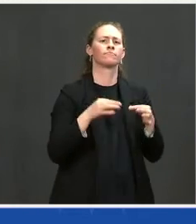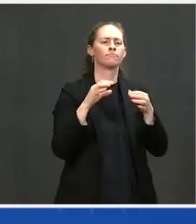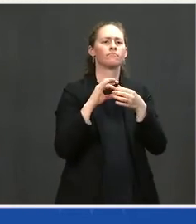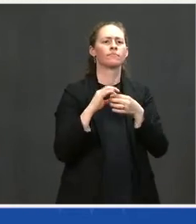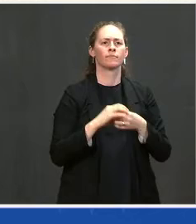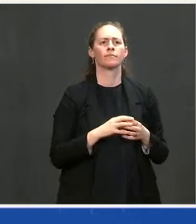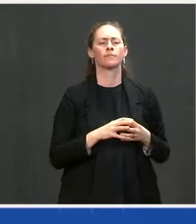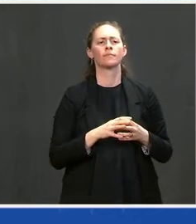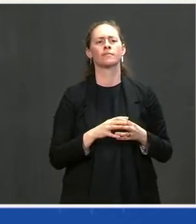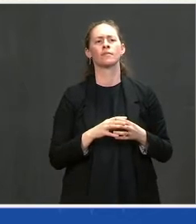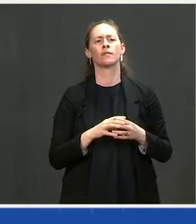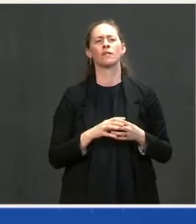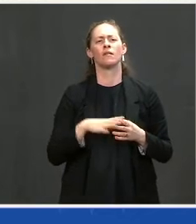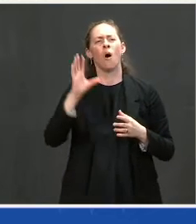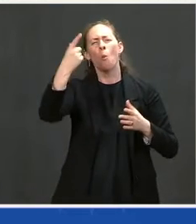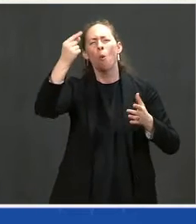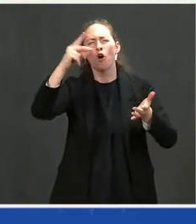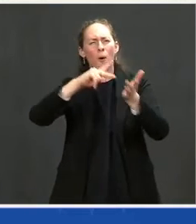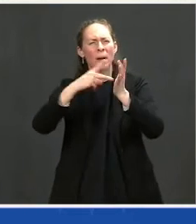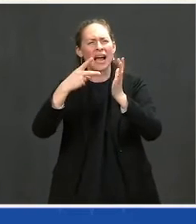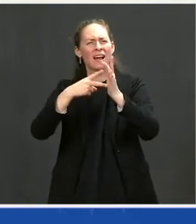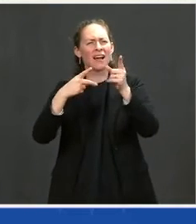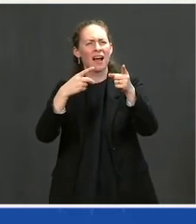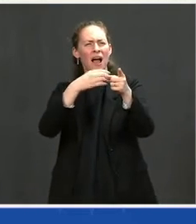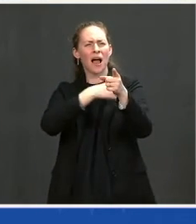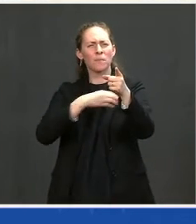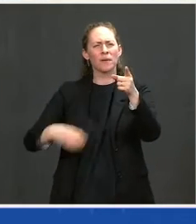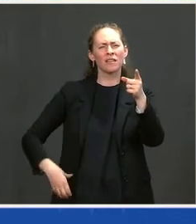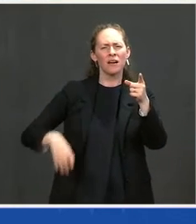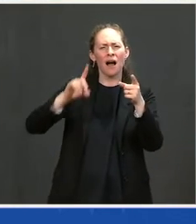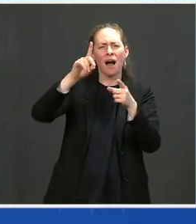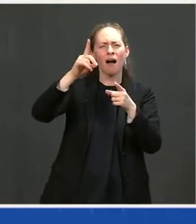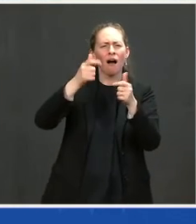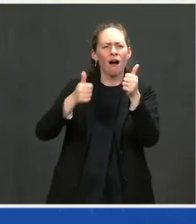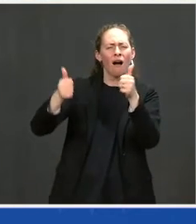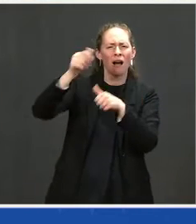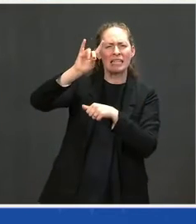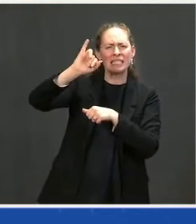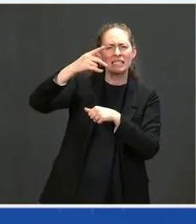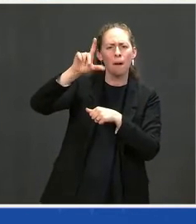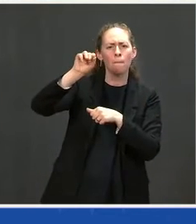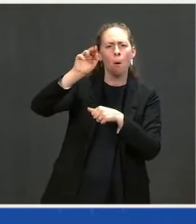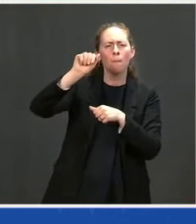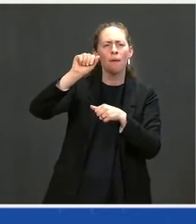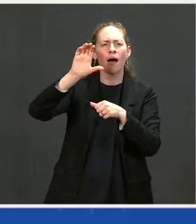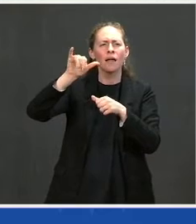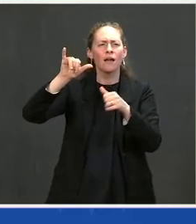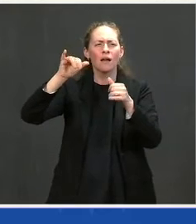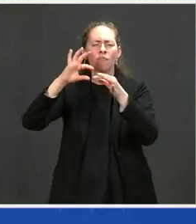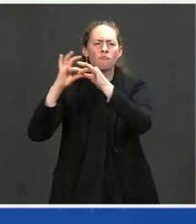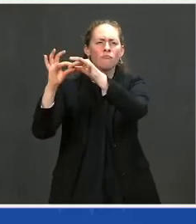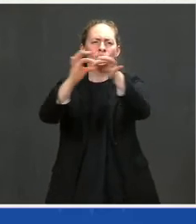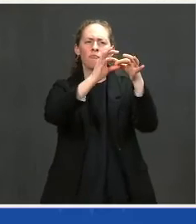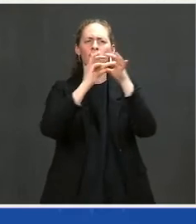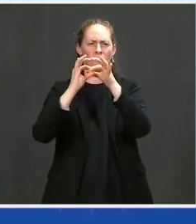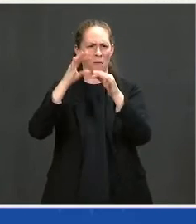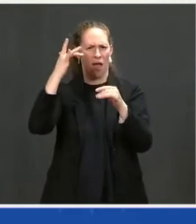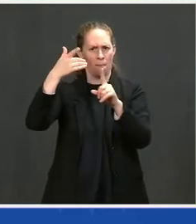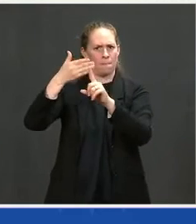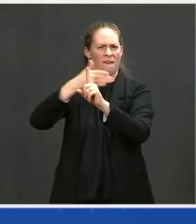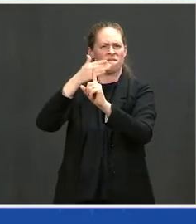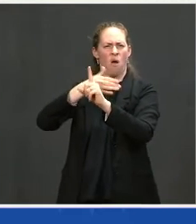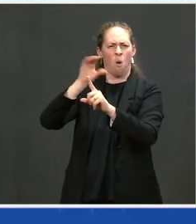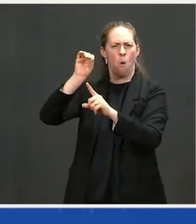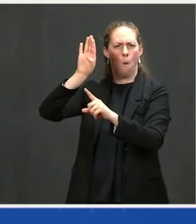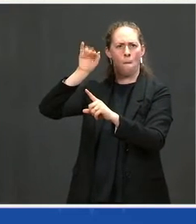mean? And former President Obama warned the incoming President Trump that North Korea was the